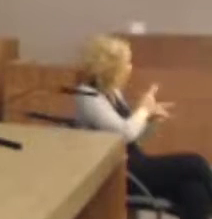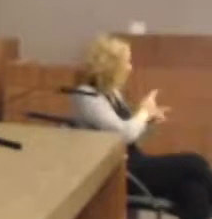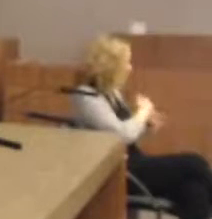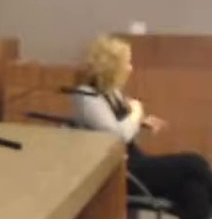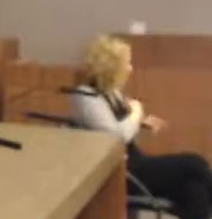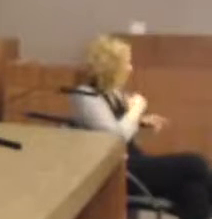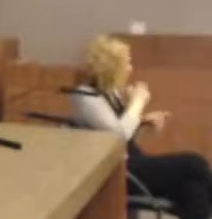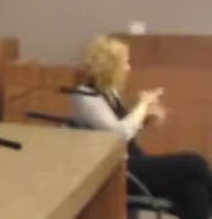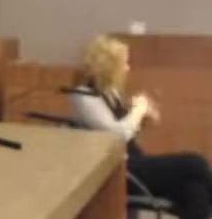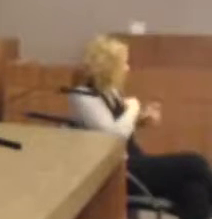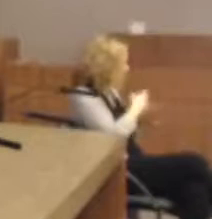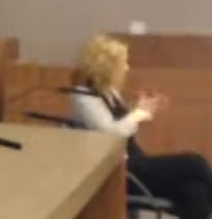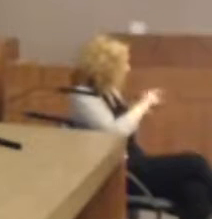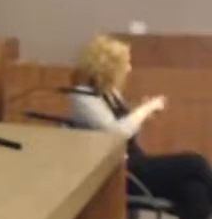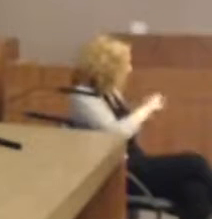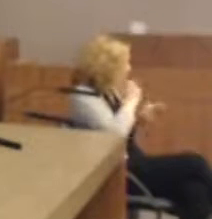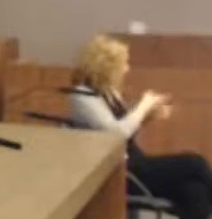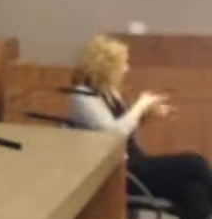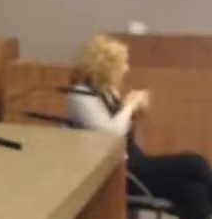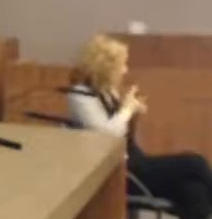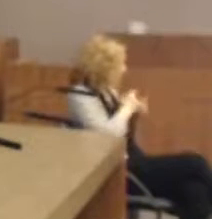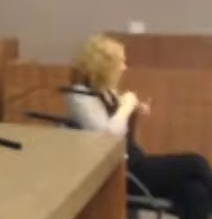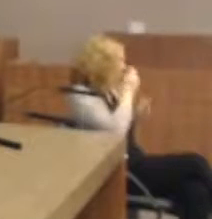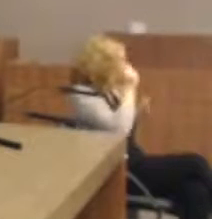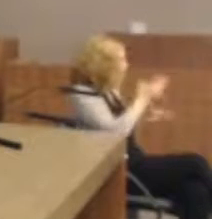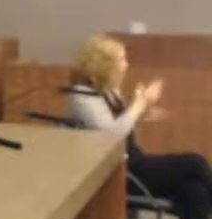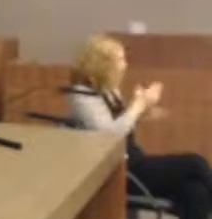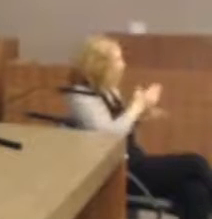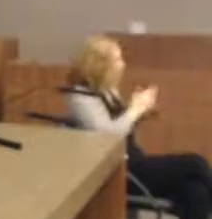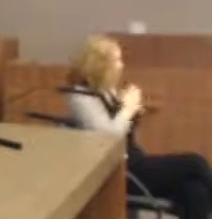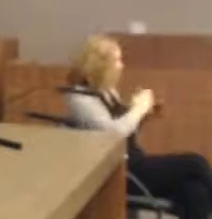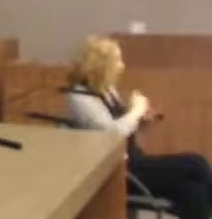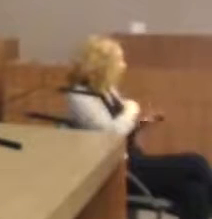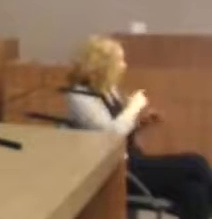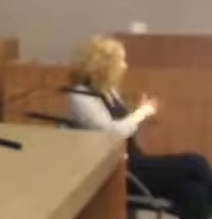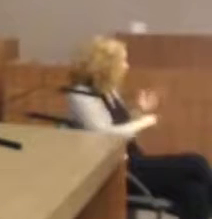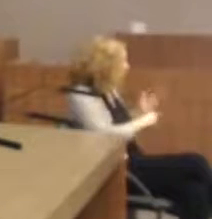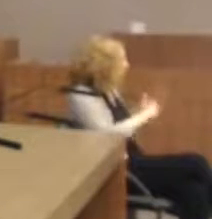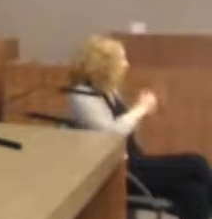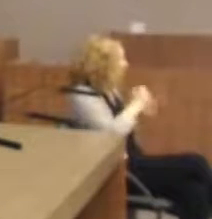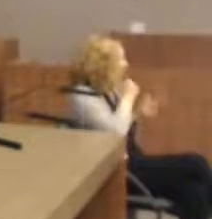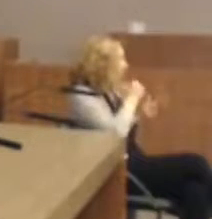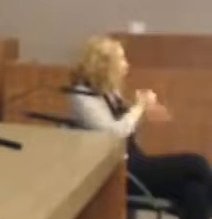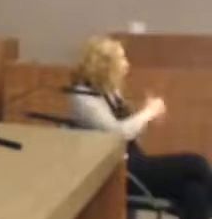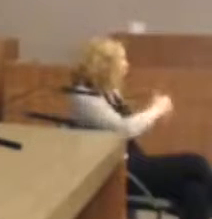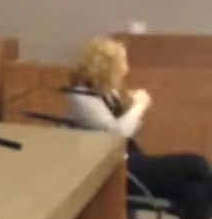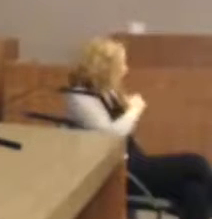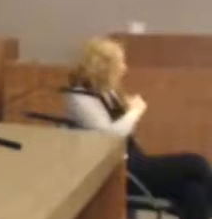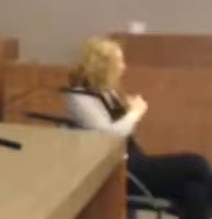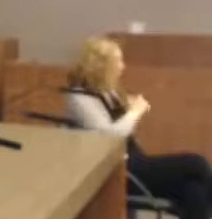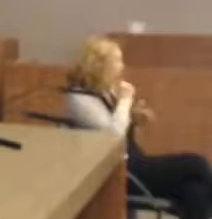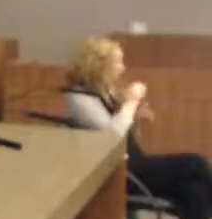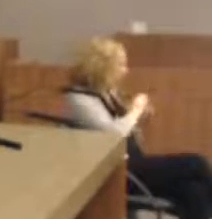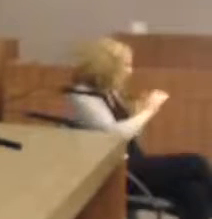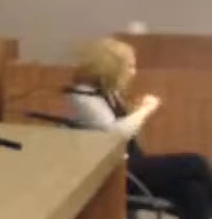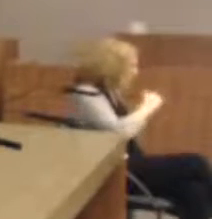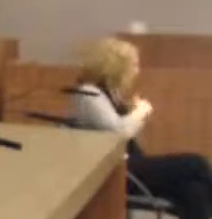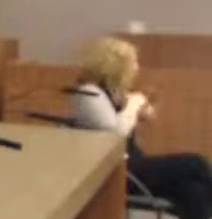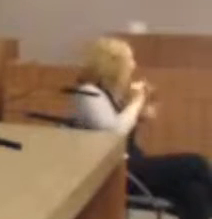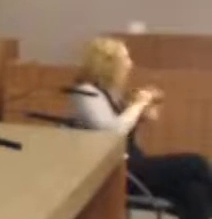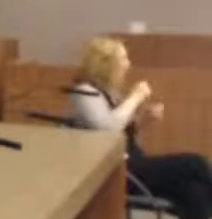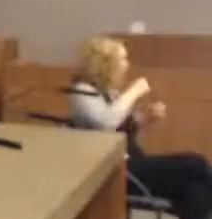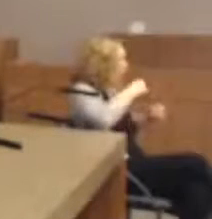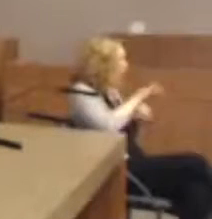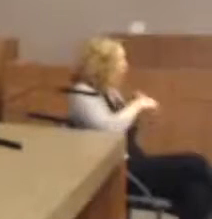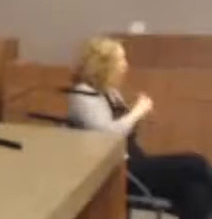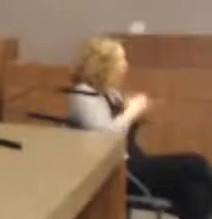give me what I need, not give me information, put a roadblock in front of me, don't remove a roadblock, aren't kind to me, that triggers